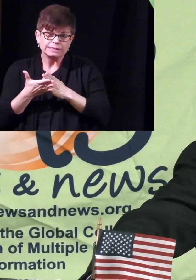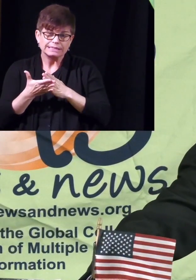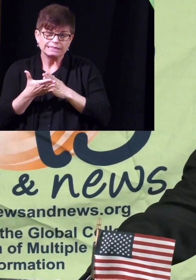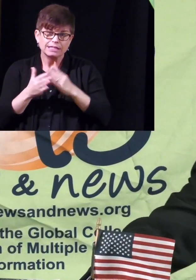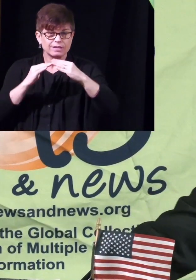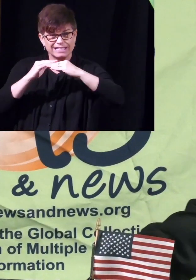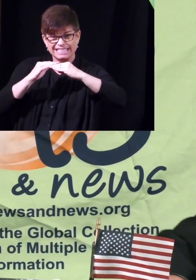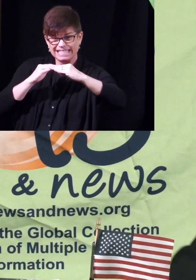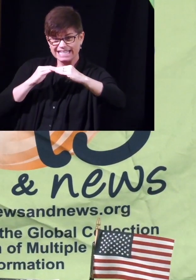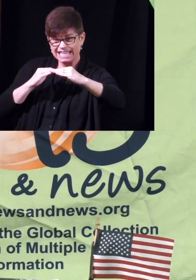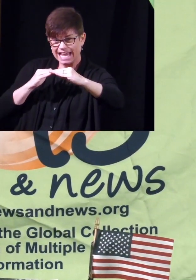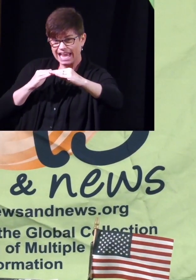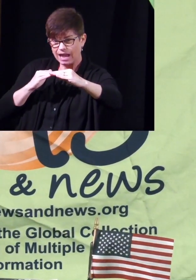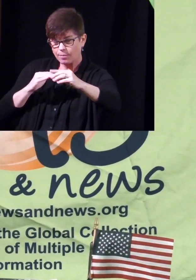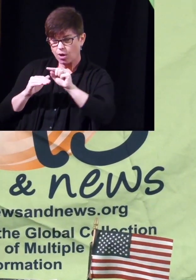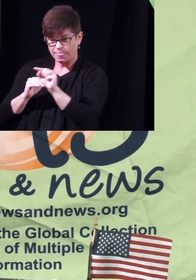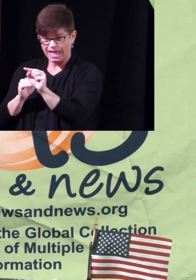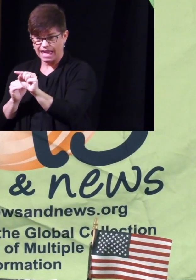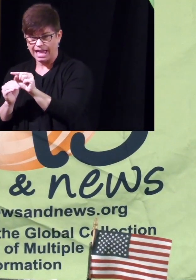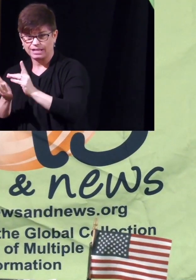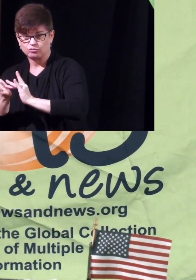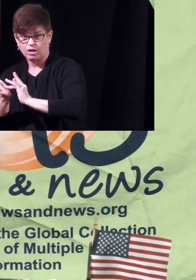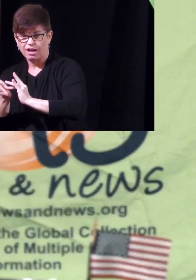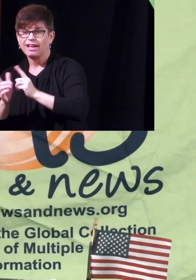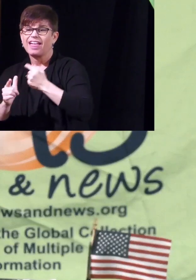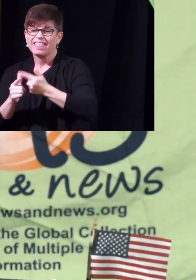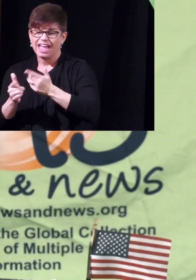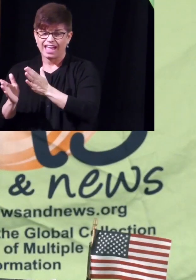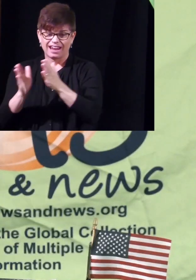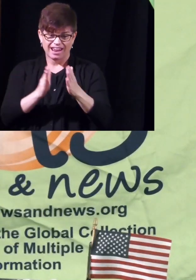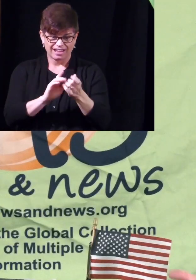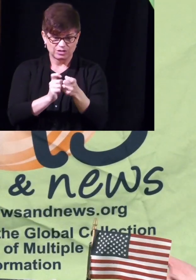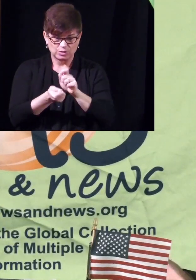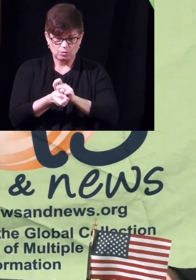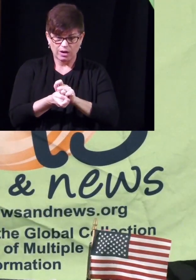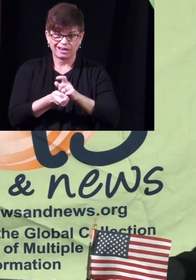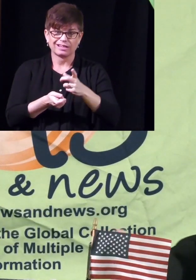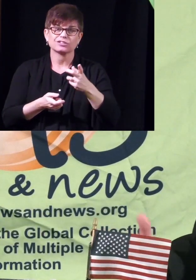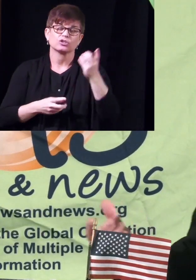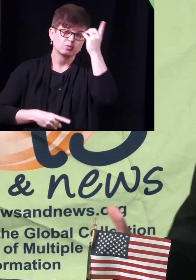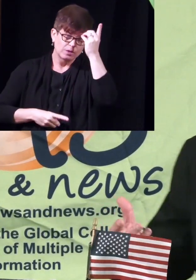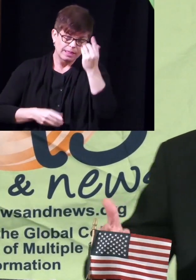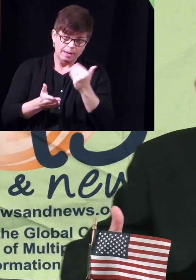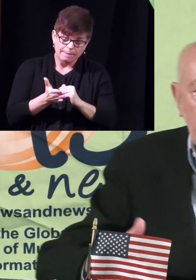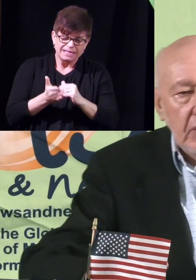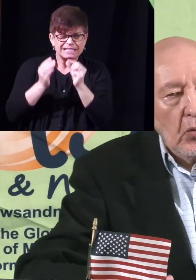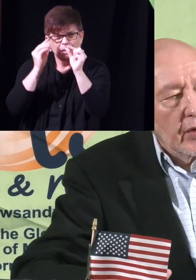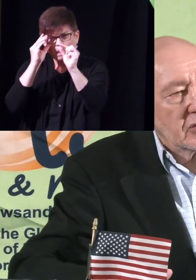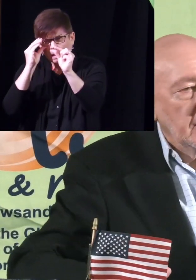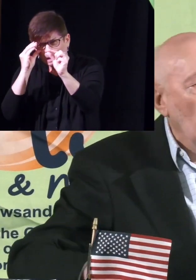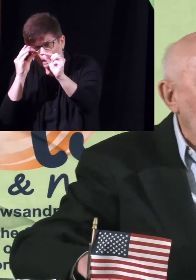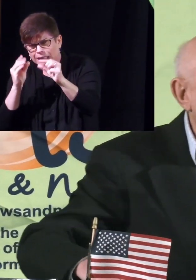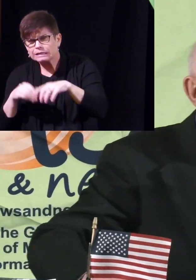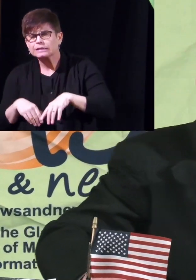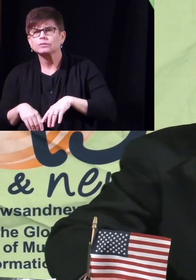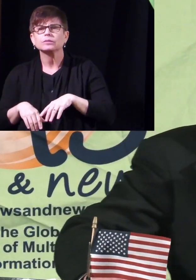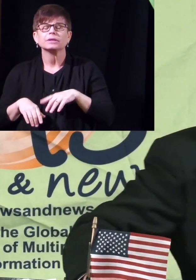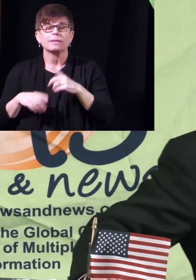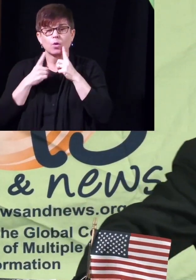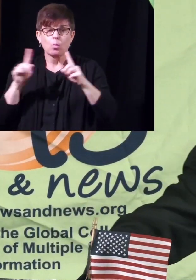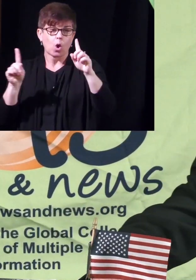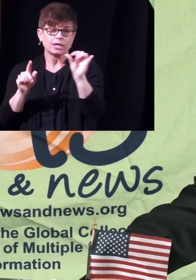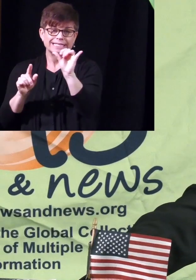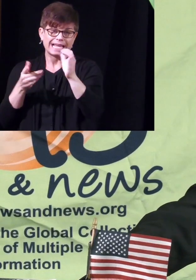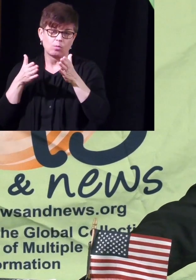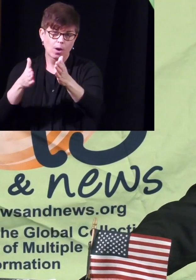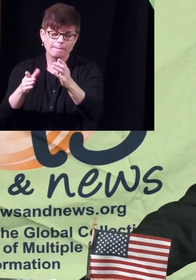on Gilenya have occasionally had a relapse. So it's possible that the drug is different, slightly different, although they work the same way, but